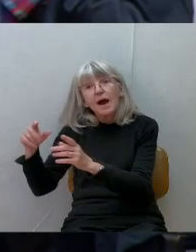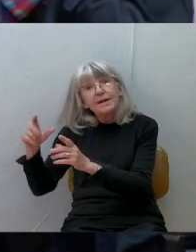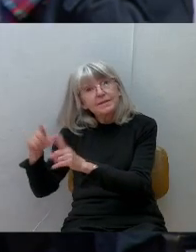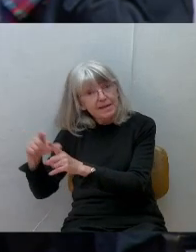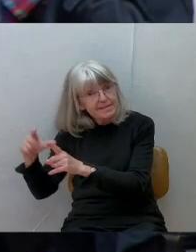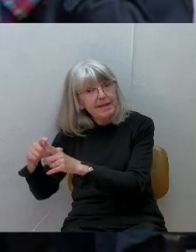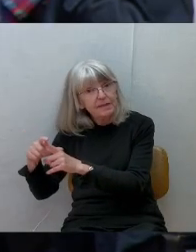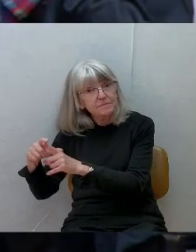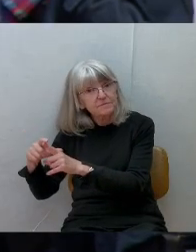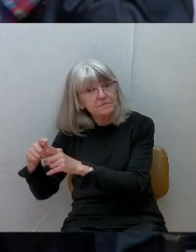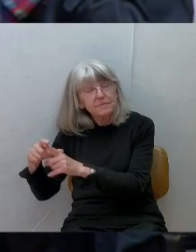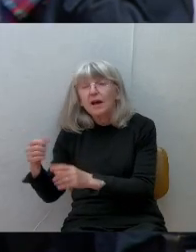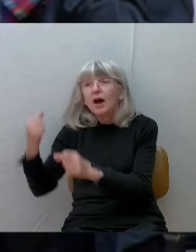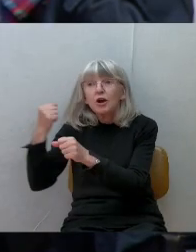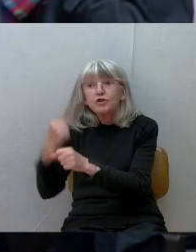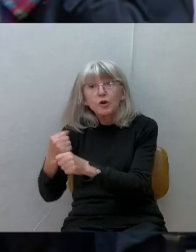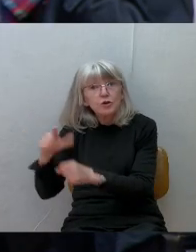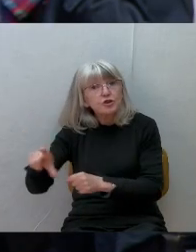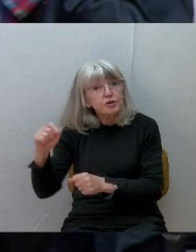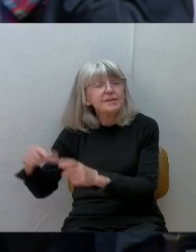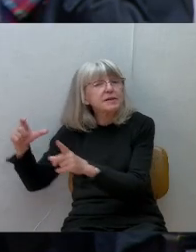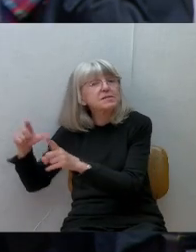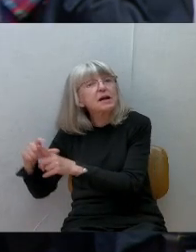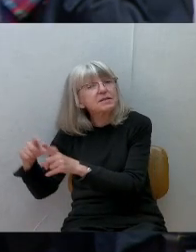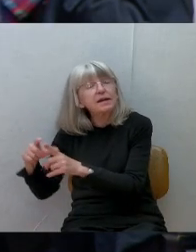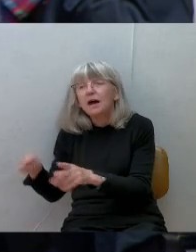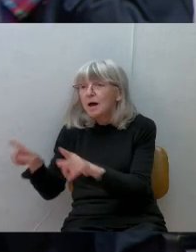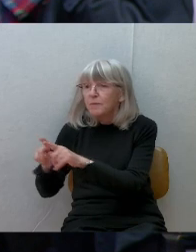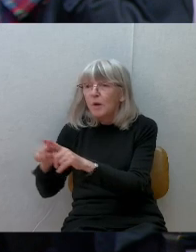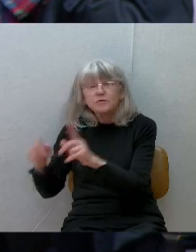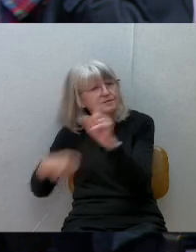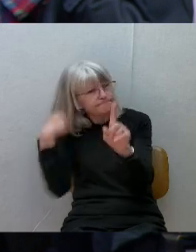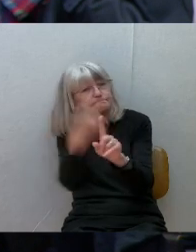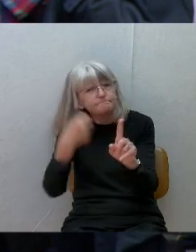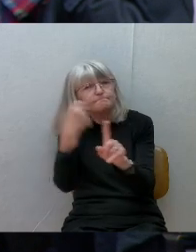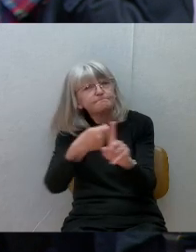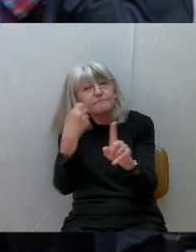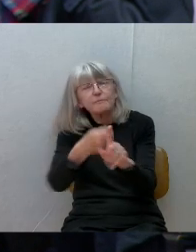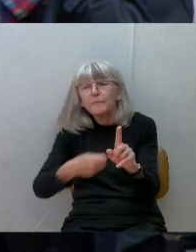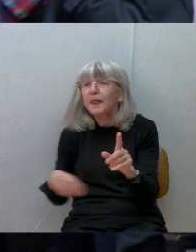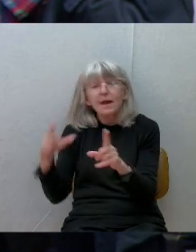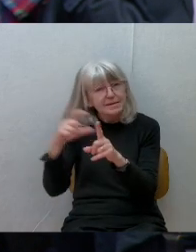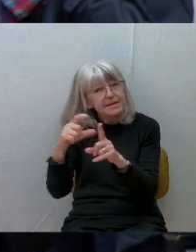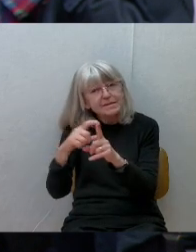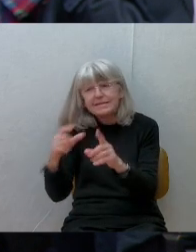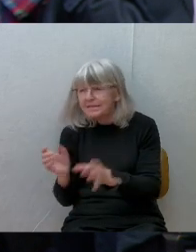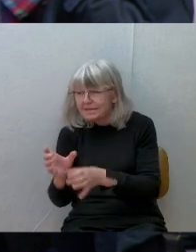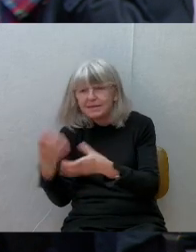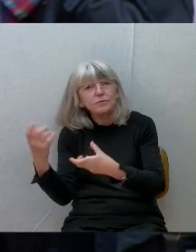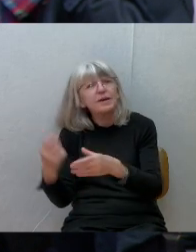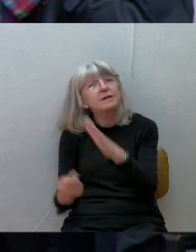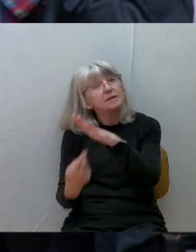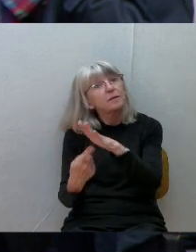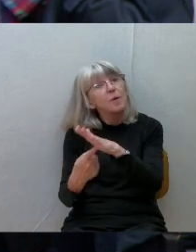only did George choose the Dundee degree, but he championed Dundee and our degree for the values of